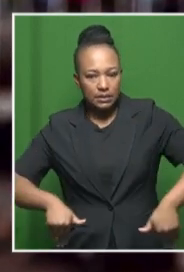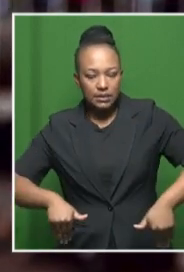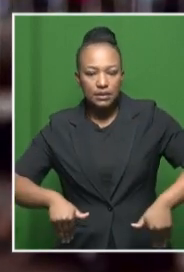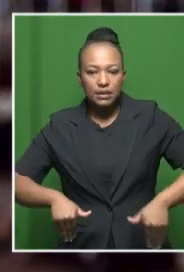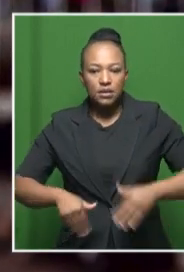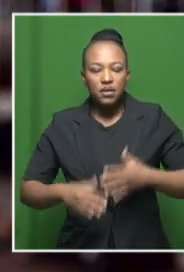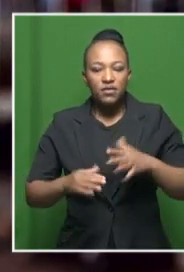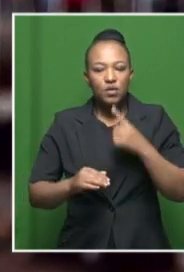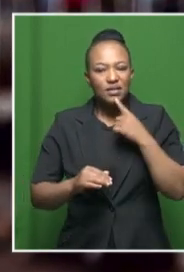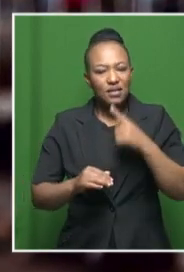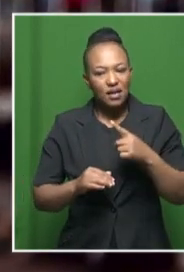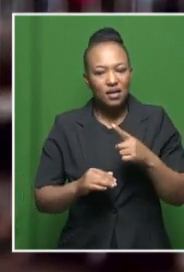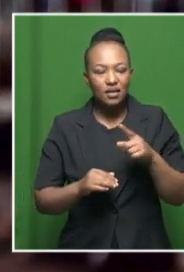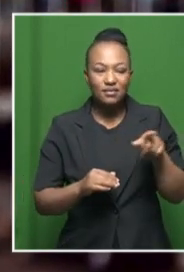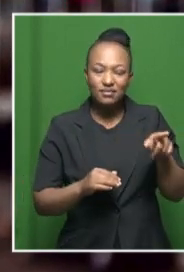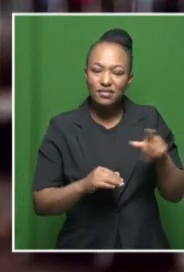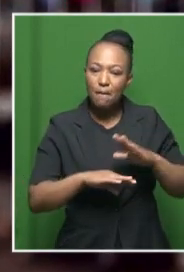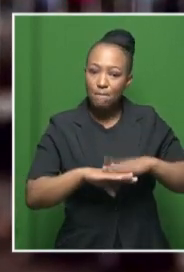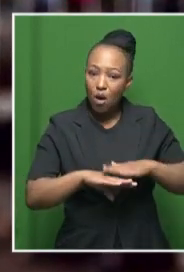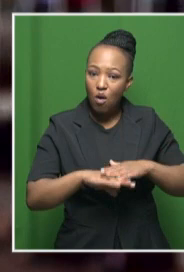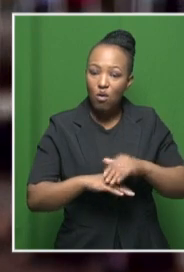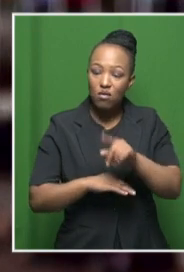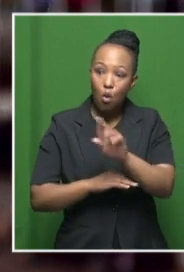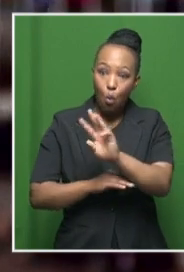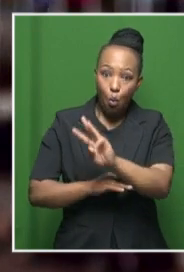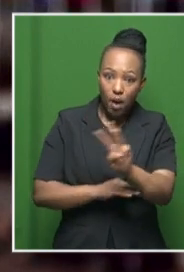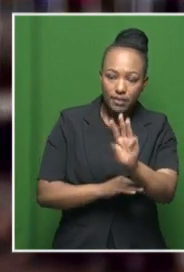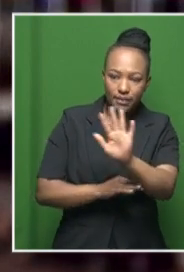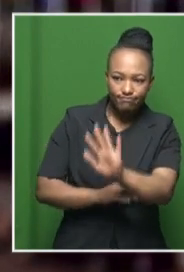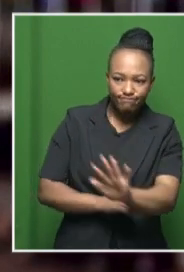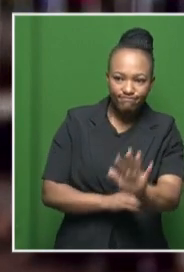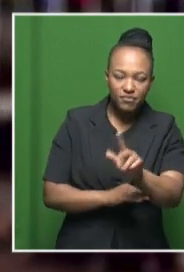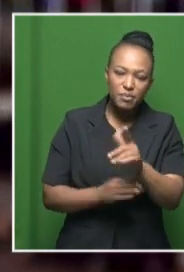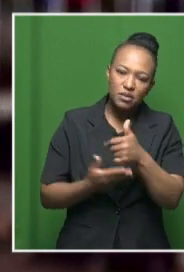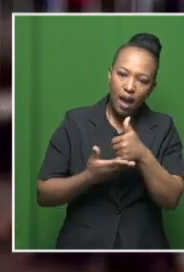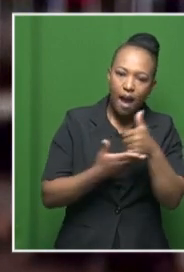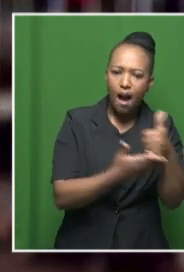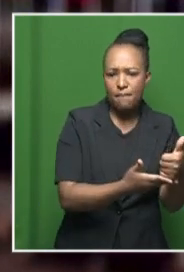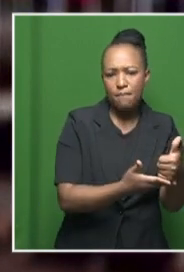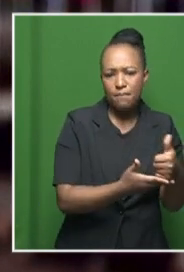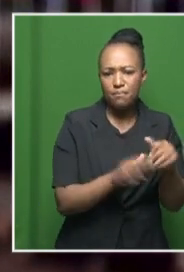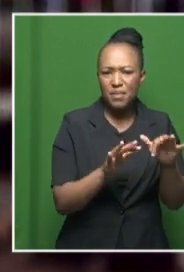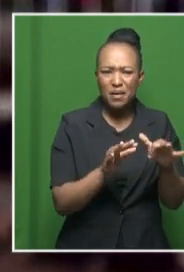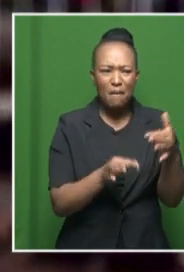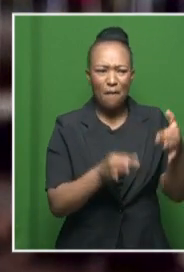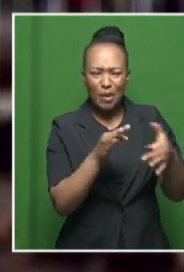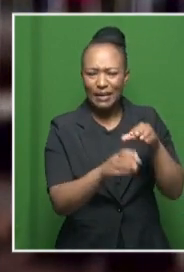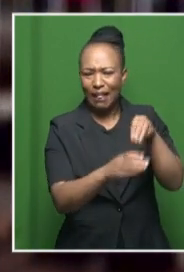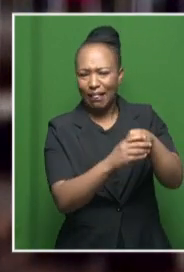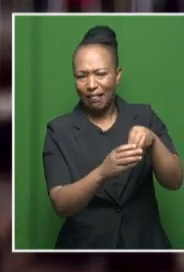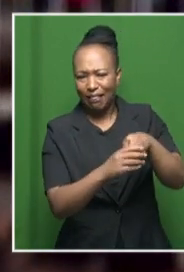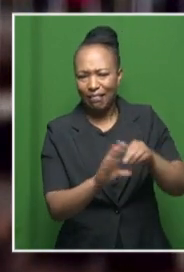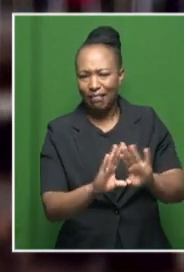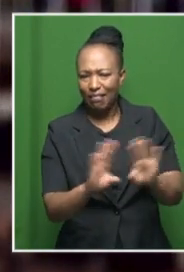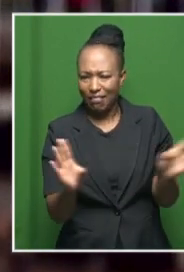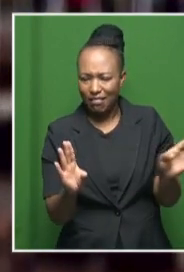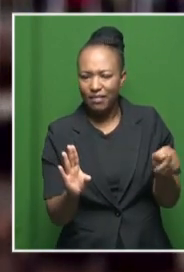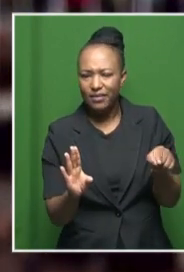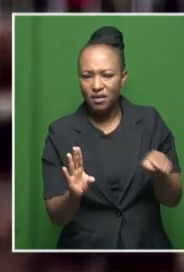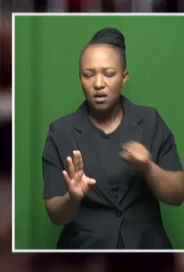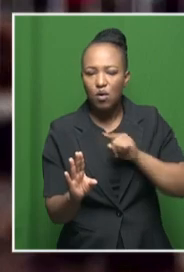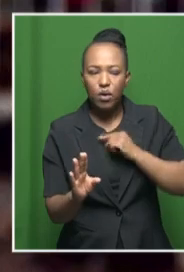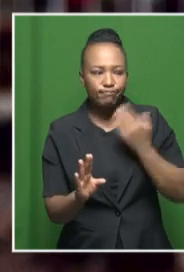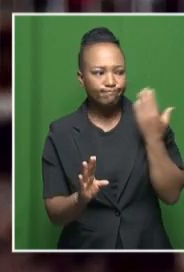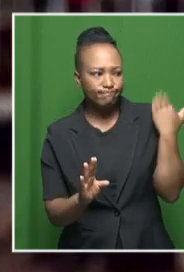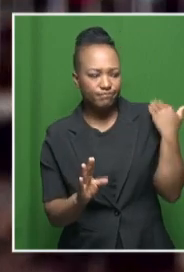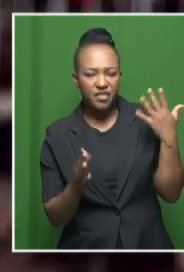that the humanitarian text put forward by Western nations not be politicised. The Western humanitarian draft makes reference to the